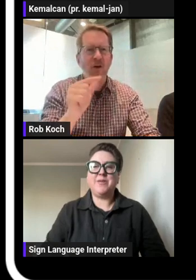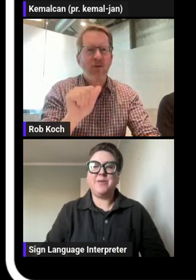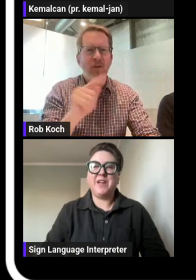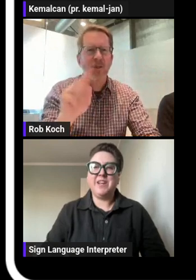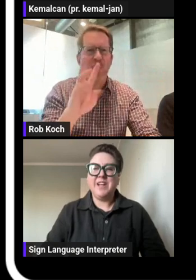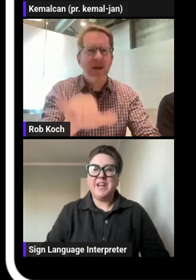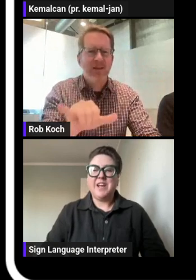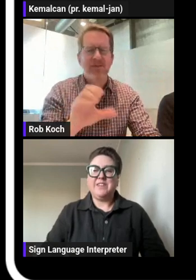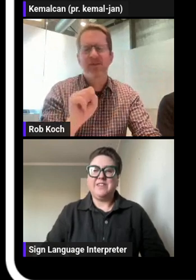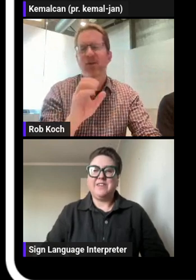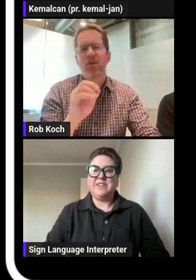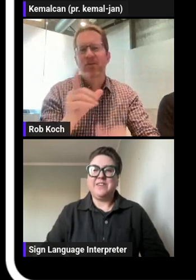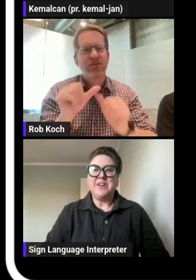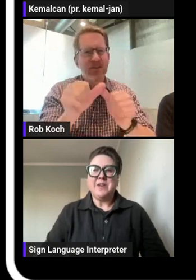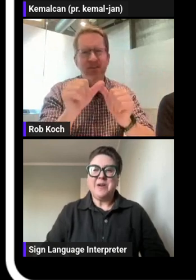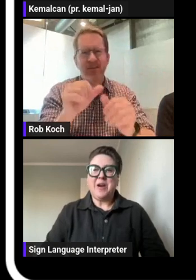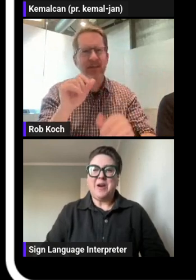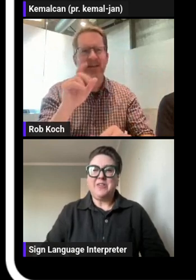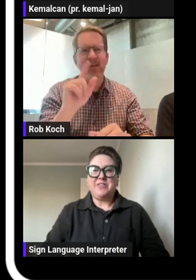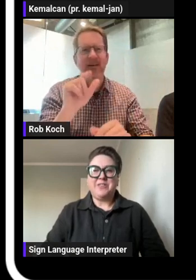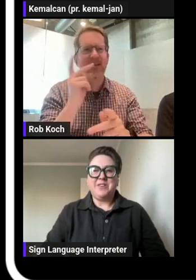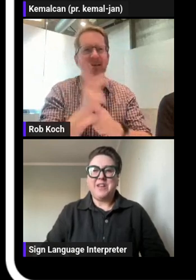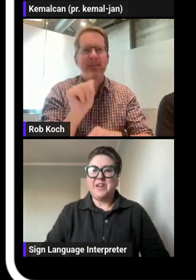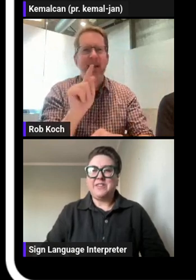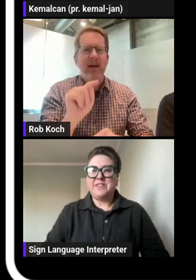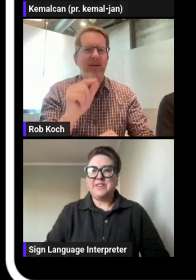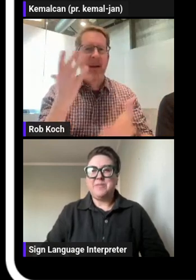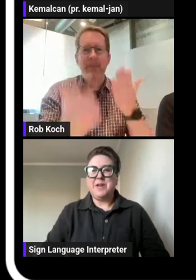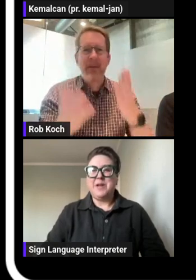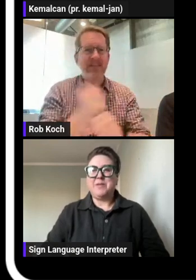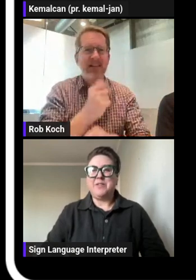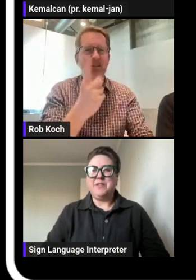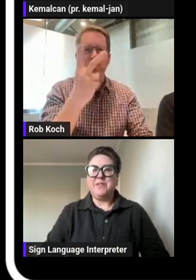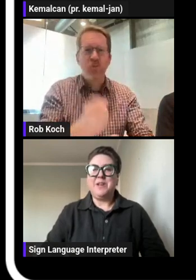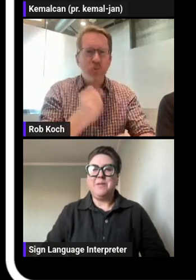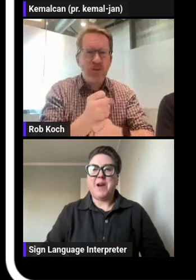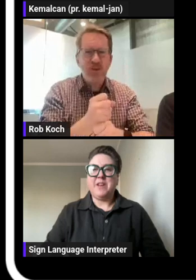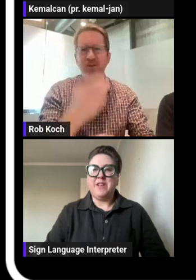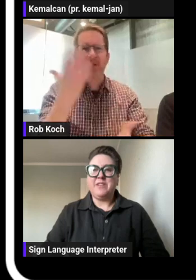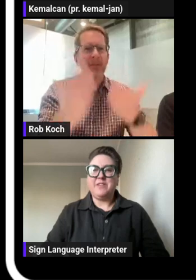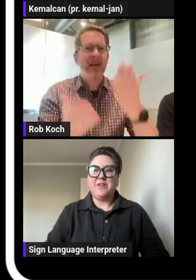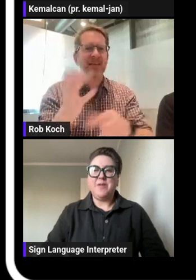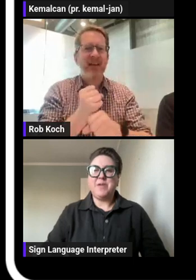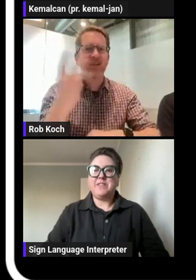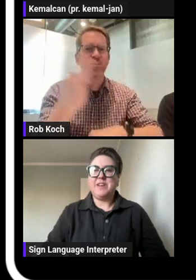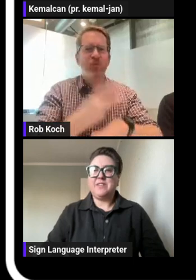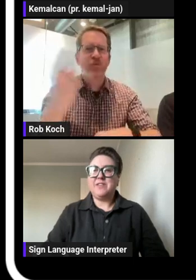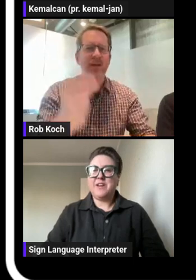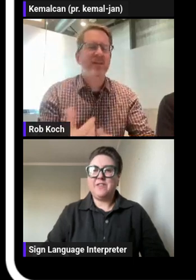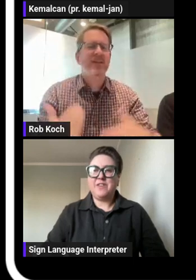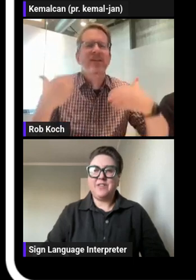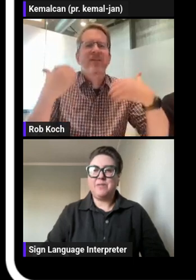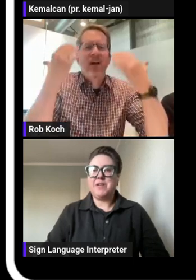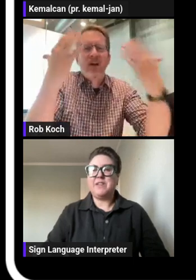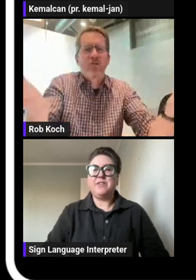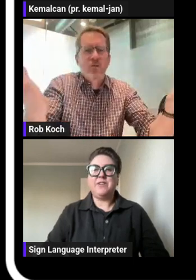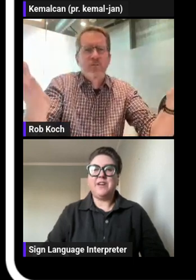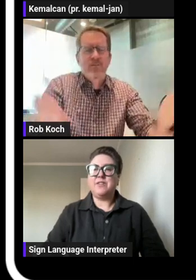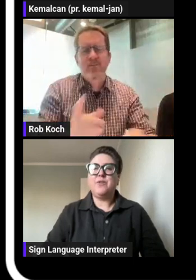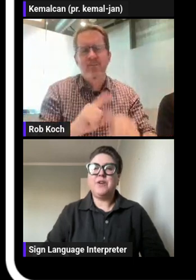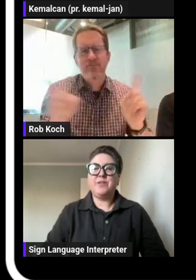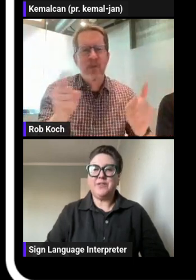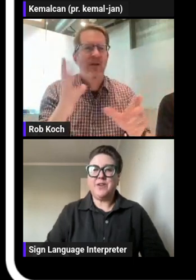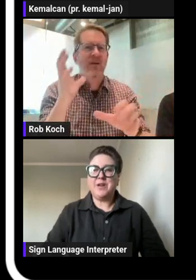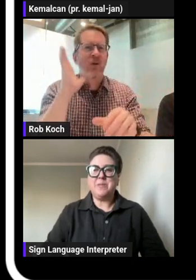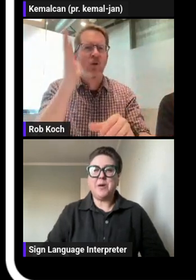wins along the way. And so just doing that, being able to keep at it, it might take 2.5 years, it might take 2